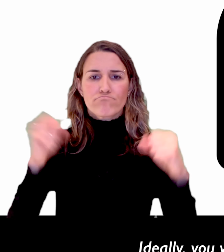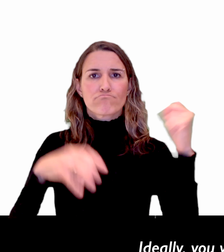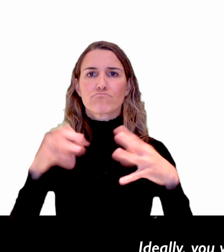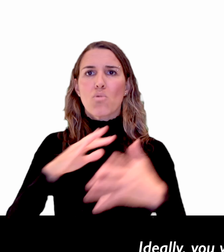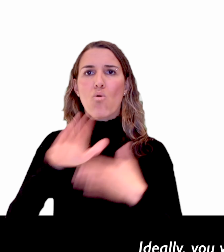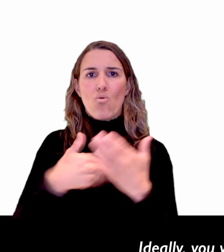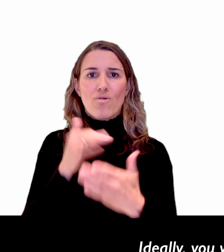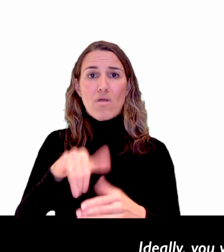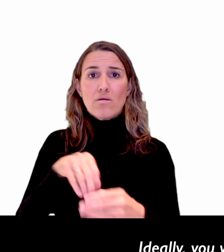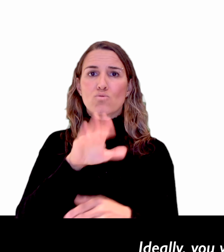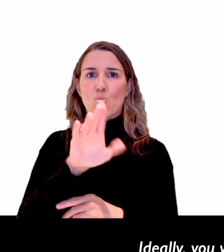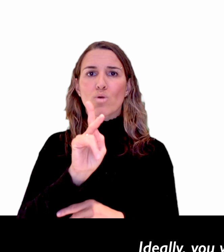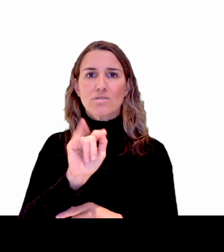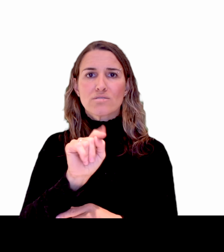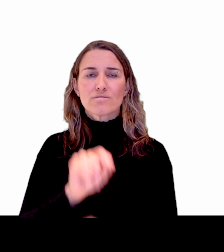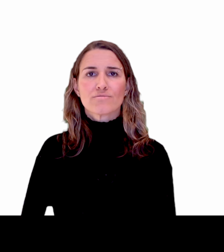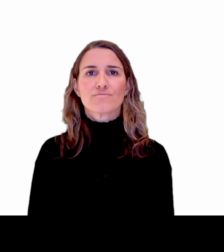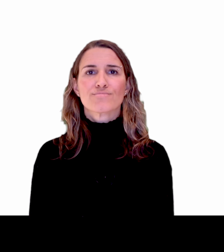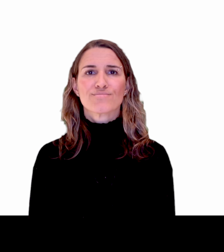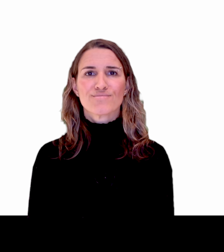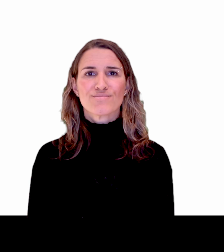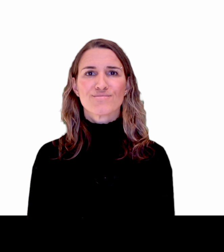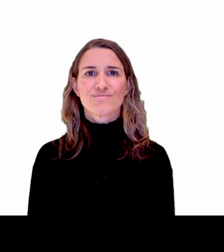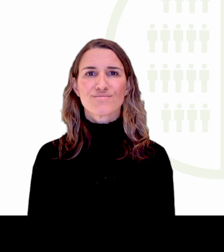already packed those in your kit.